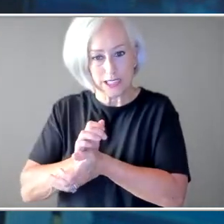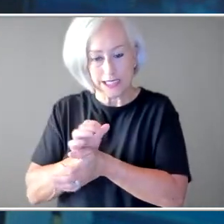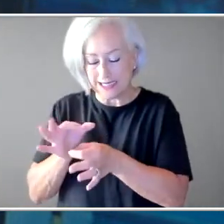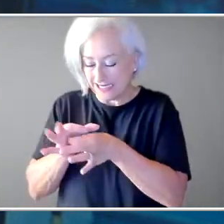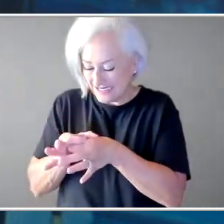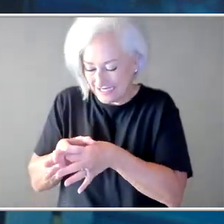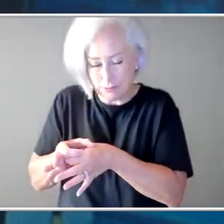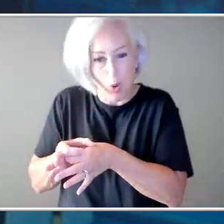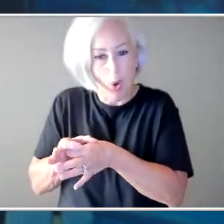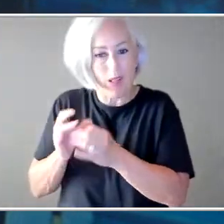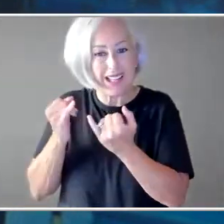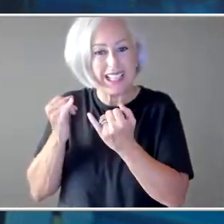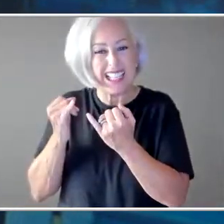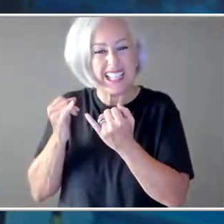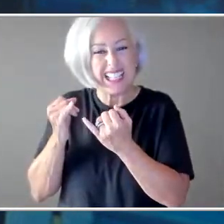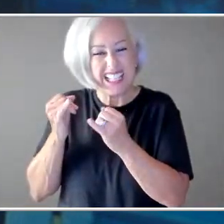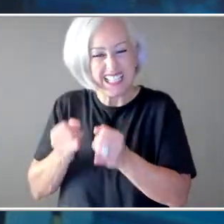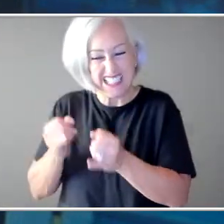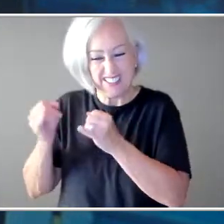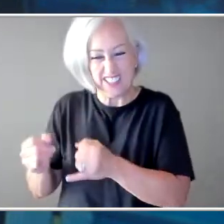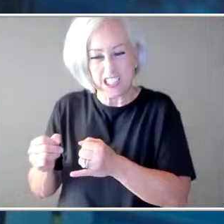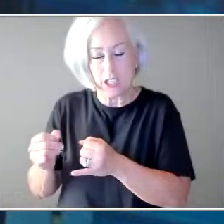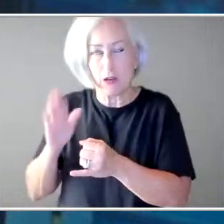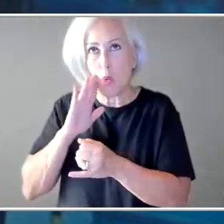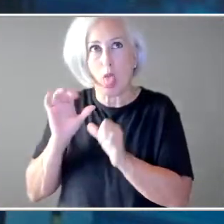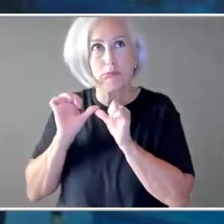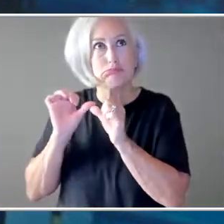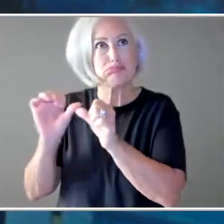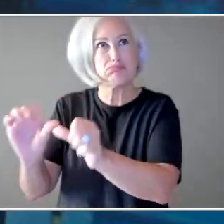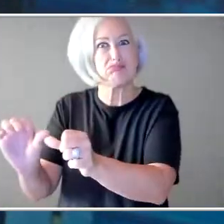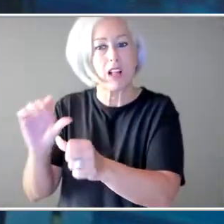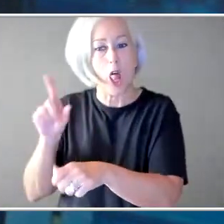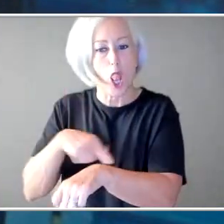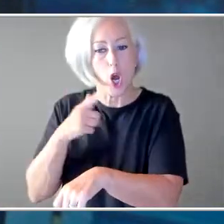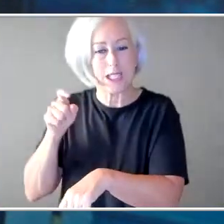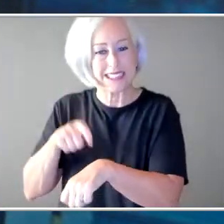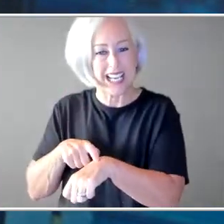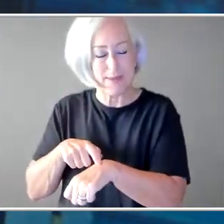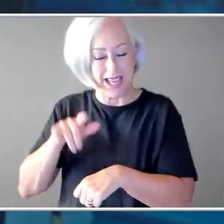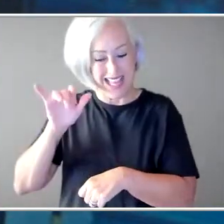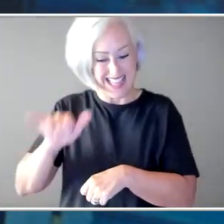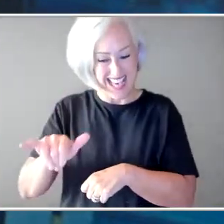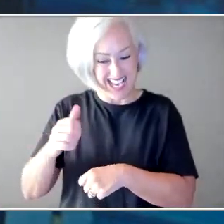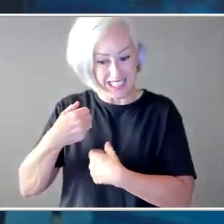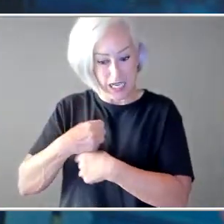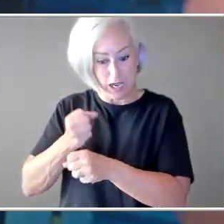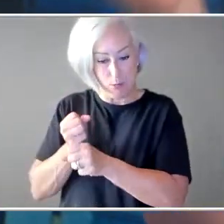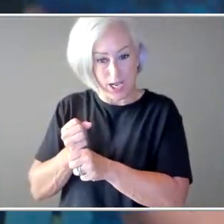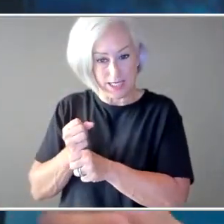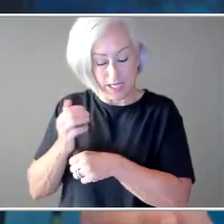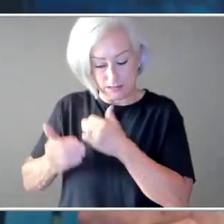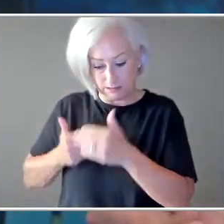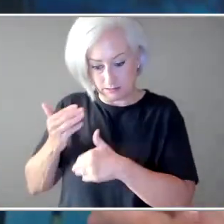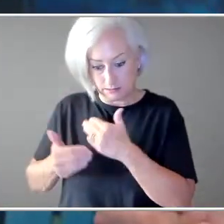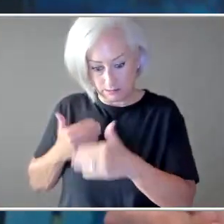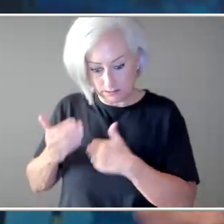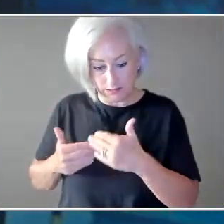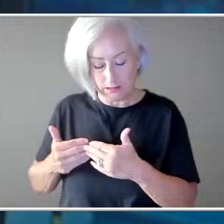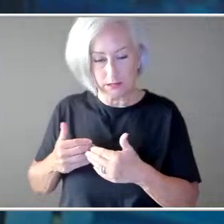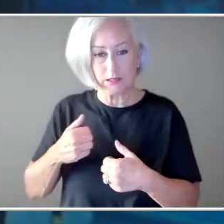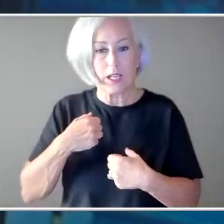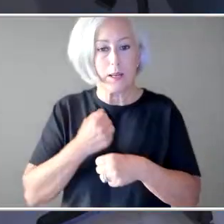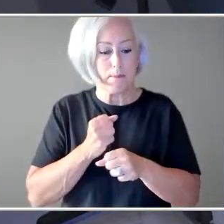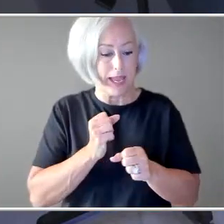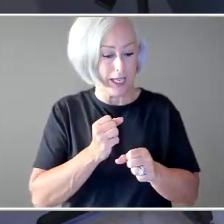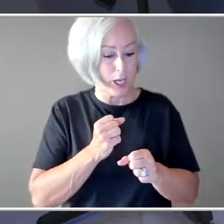time. Right. So that those ingredients and those processes take it from a processed food to an ultra-processed food.